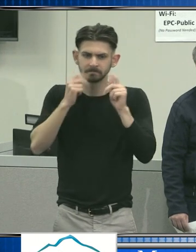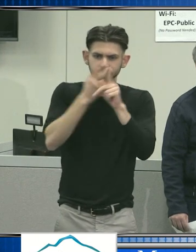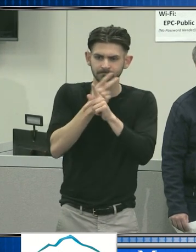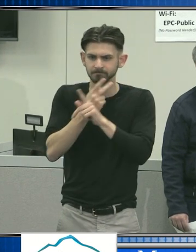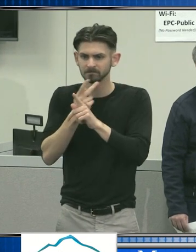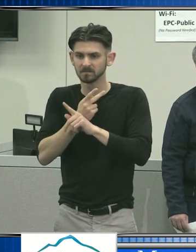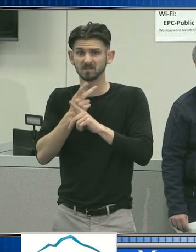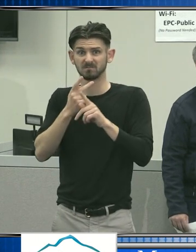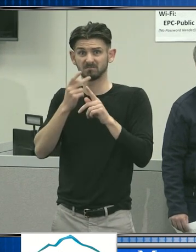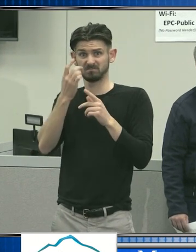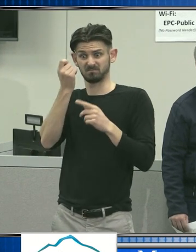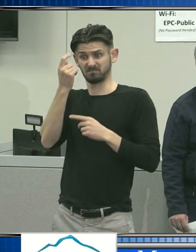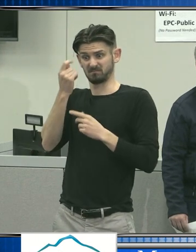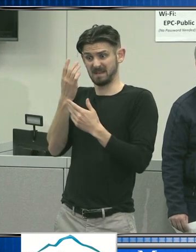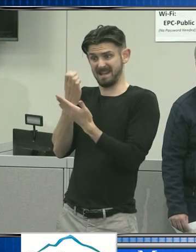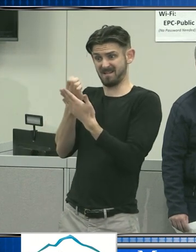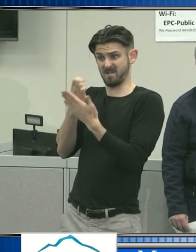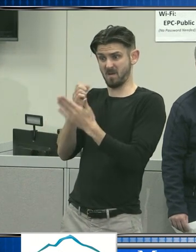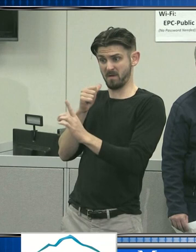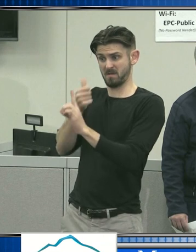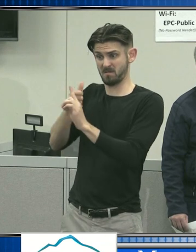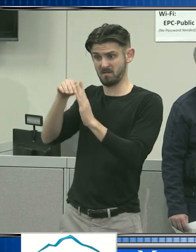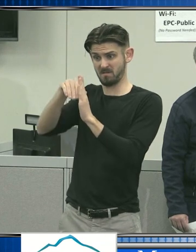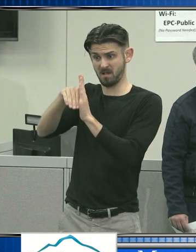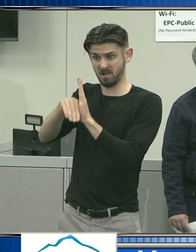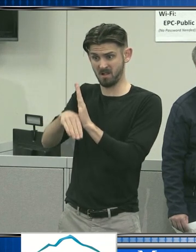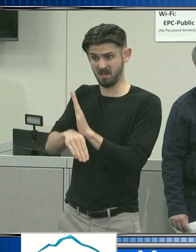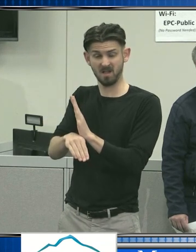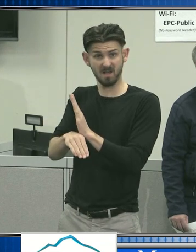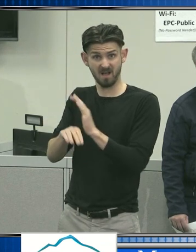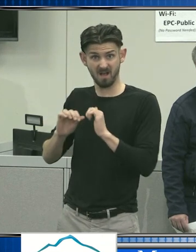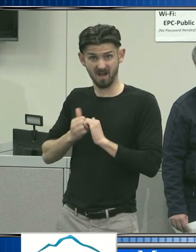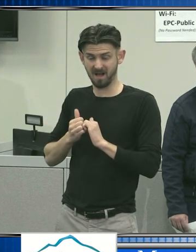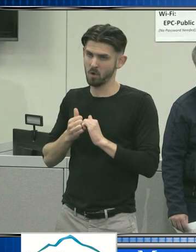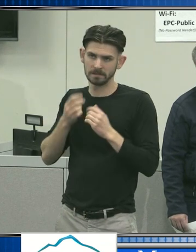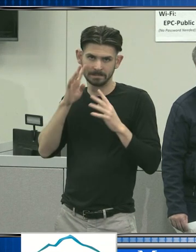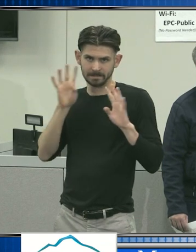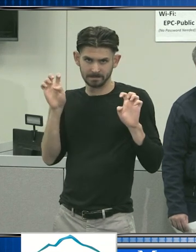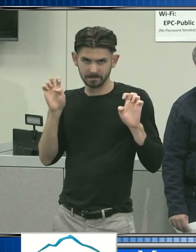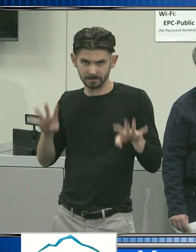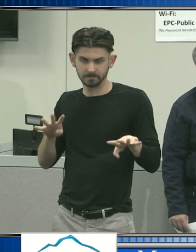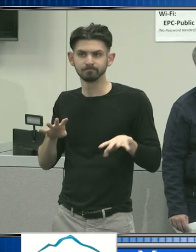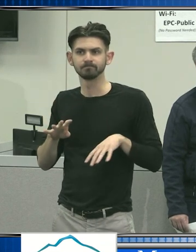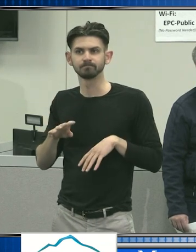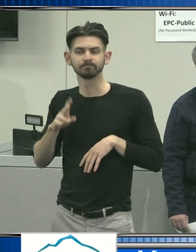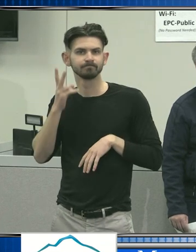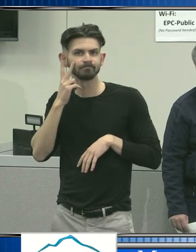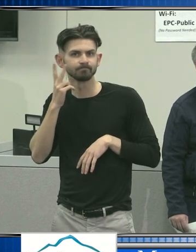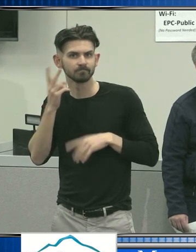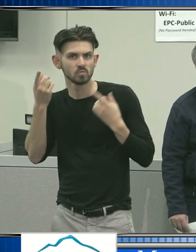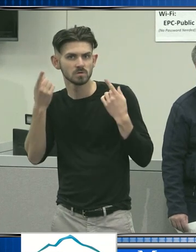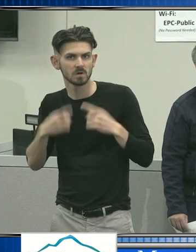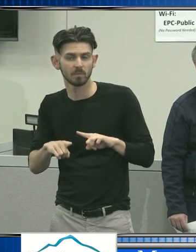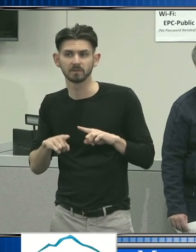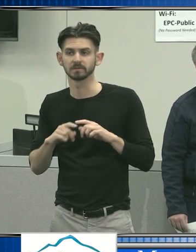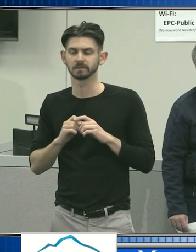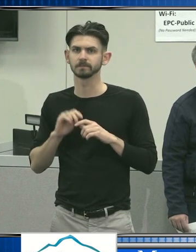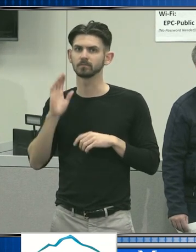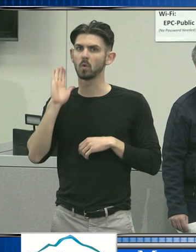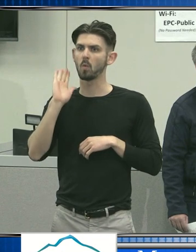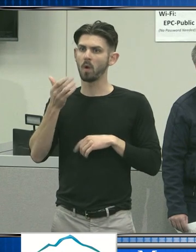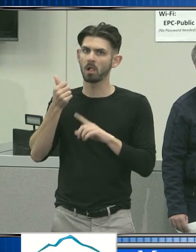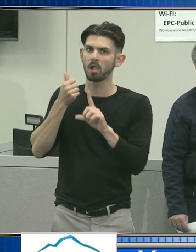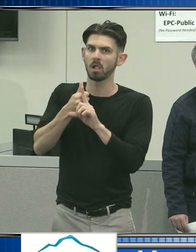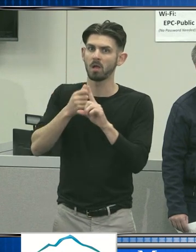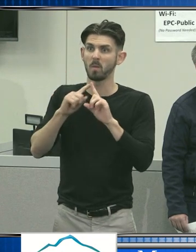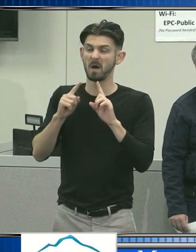going to be. We're going to monitor it. We're going to see how long this takes place. It's going to be painful. We don't know how painful. But